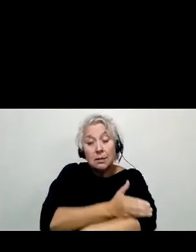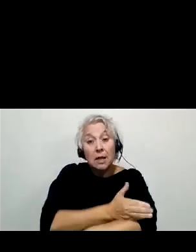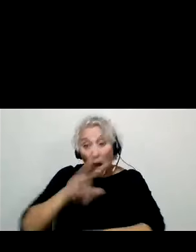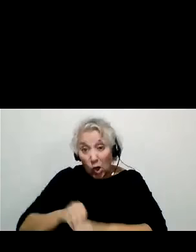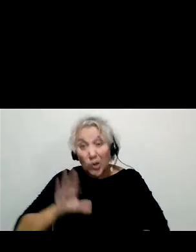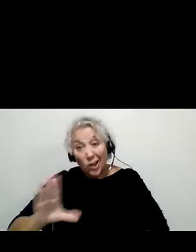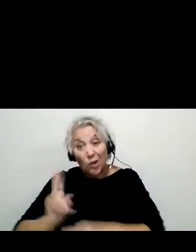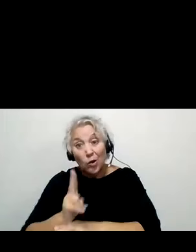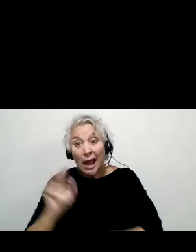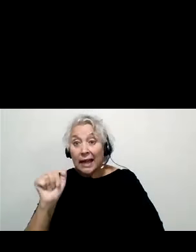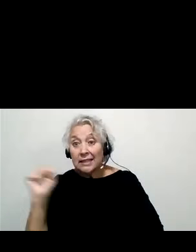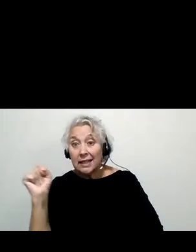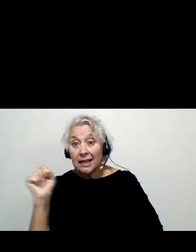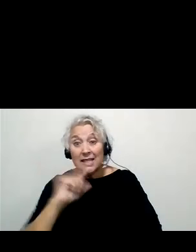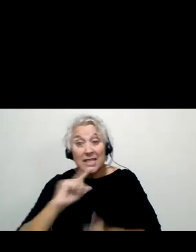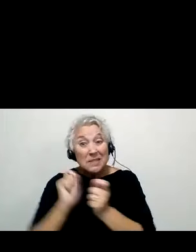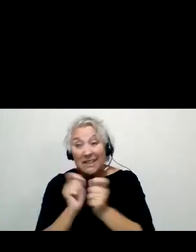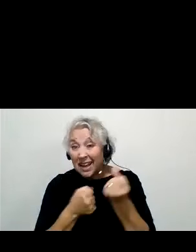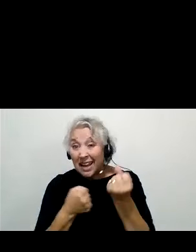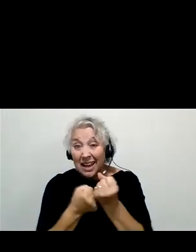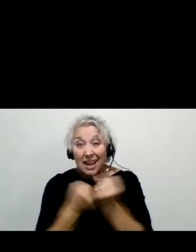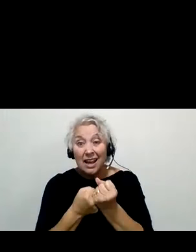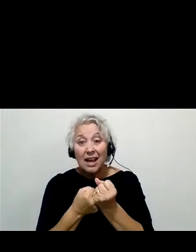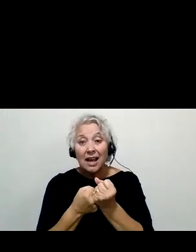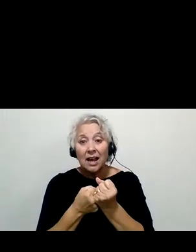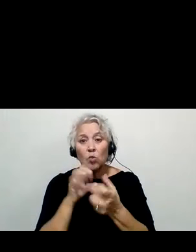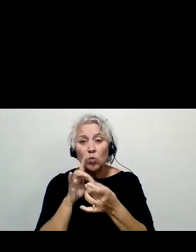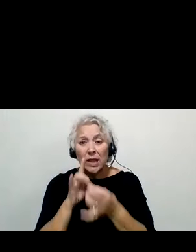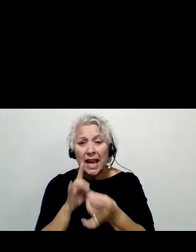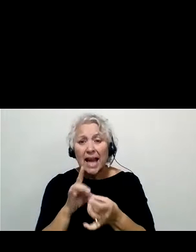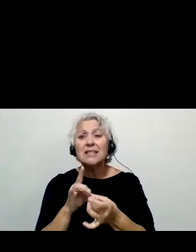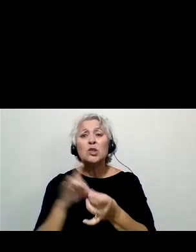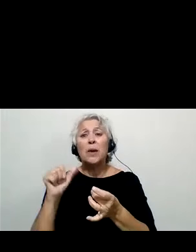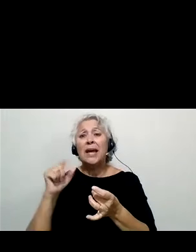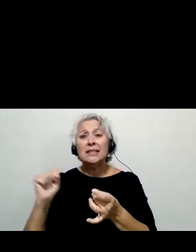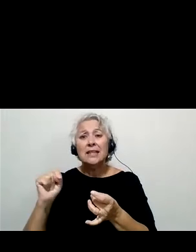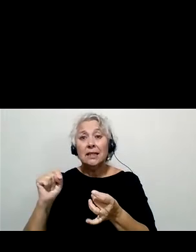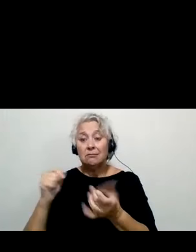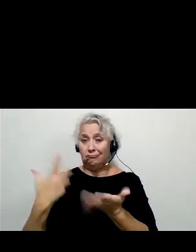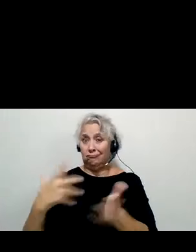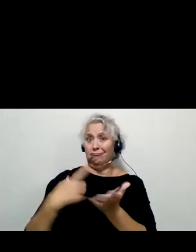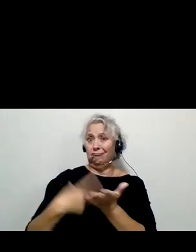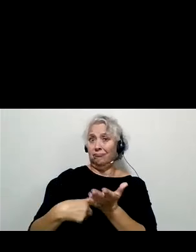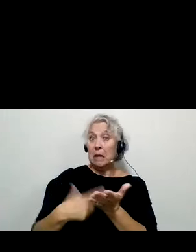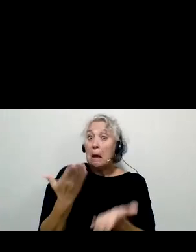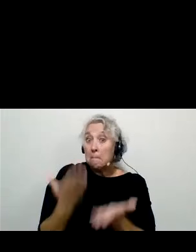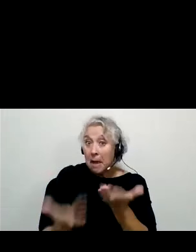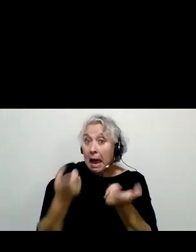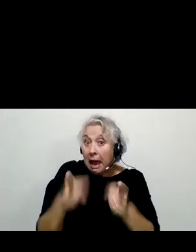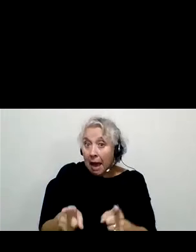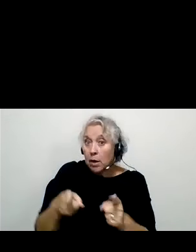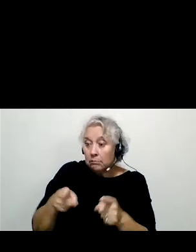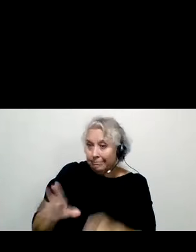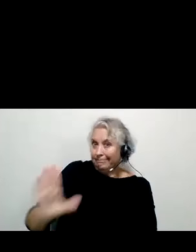AT. Specific advocacy tasks related to AT use are addressed and may be carried out by the